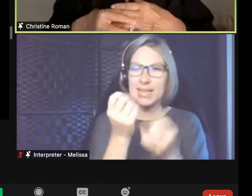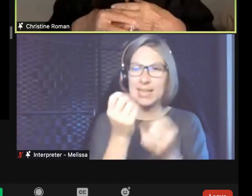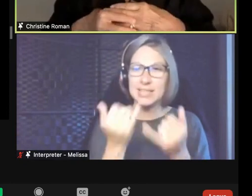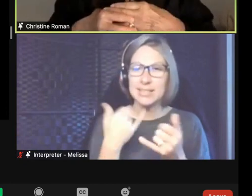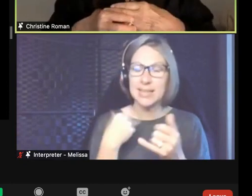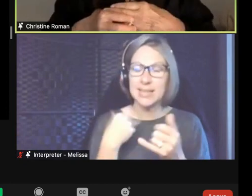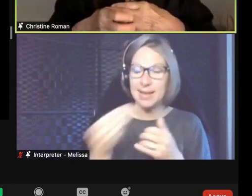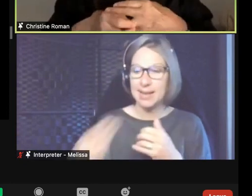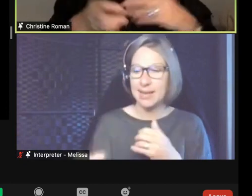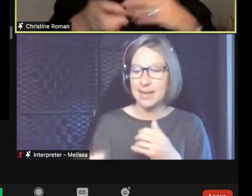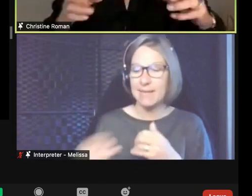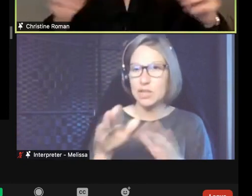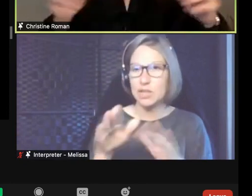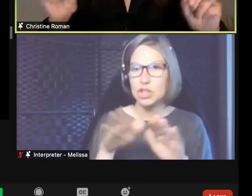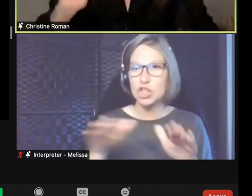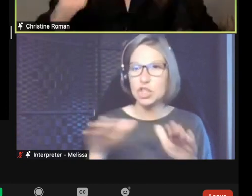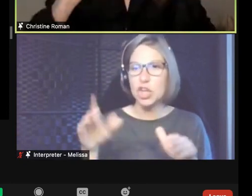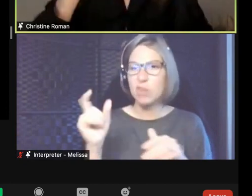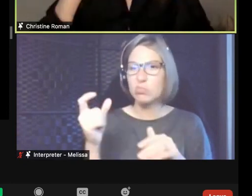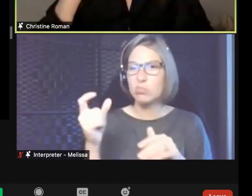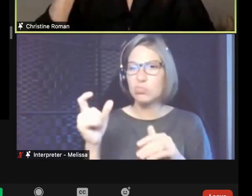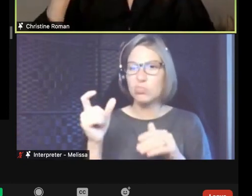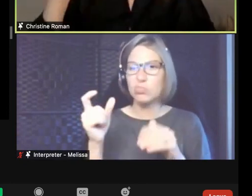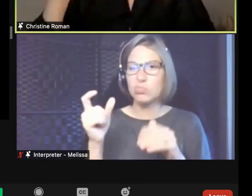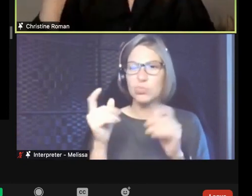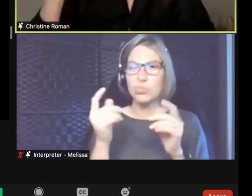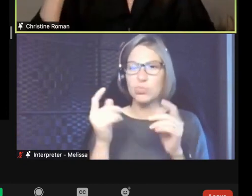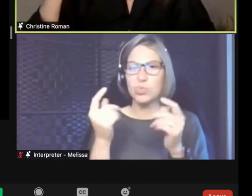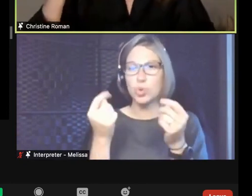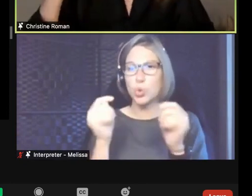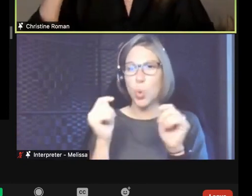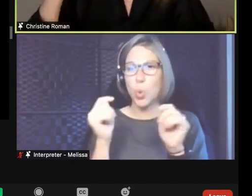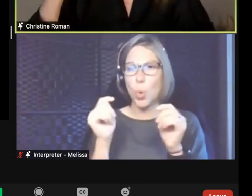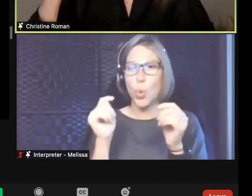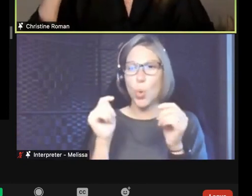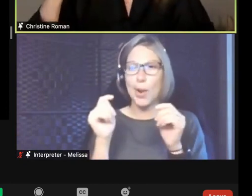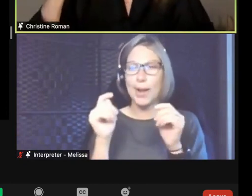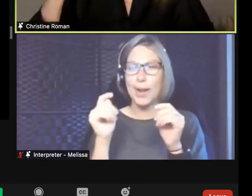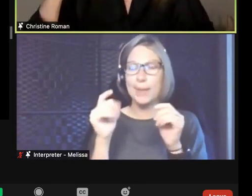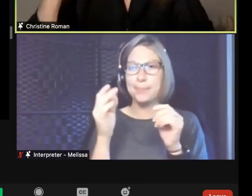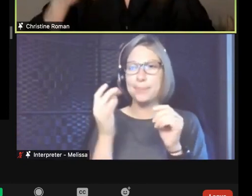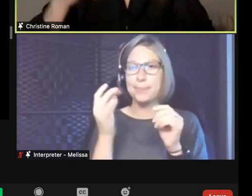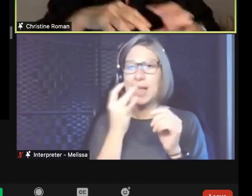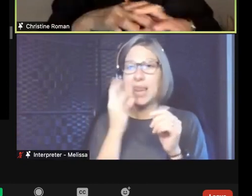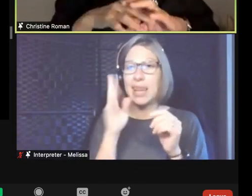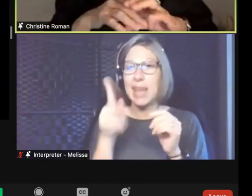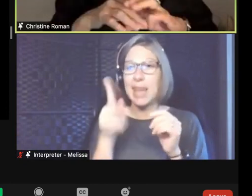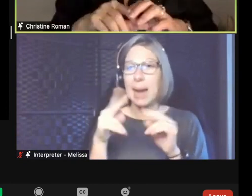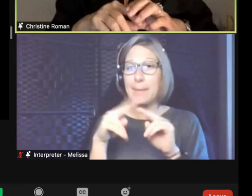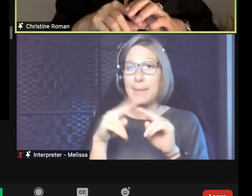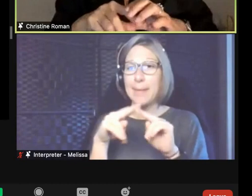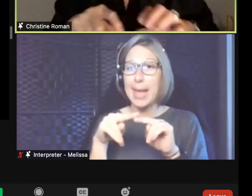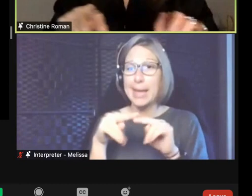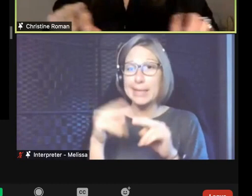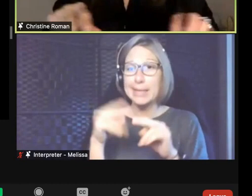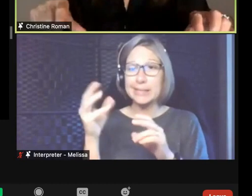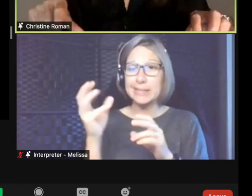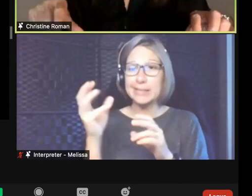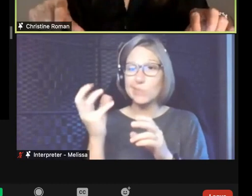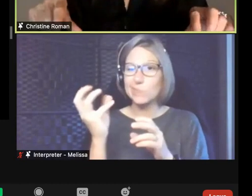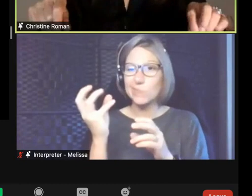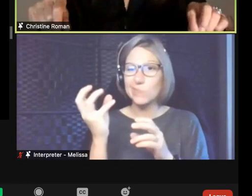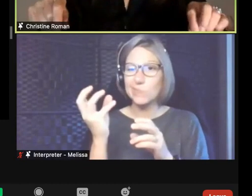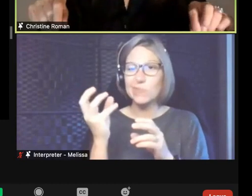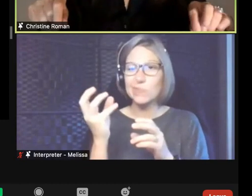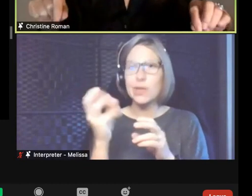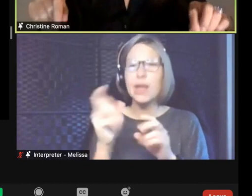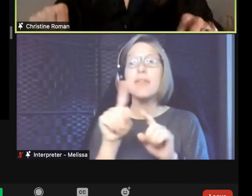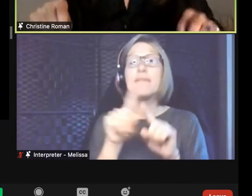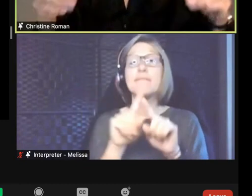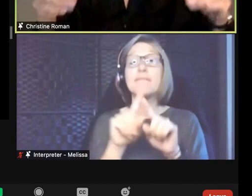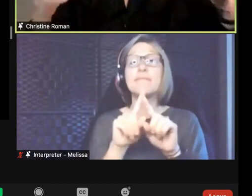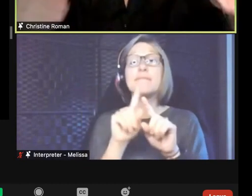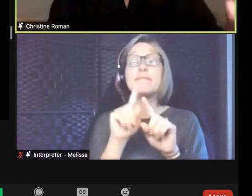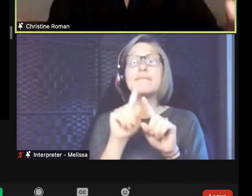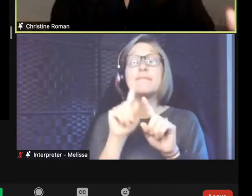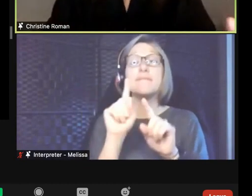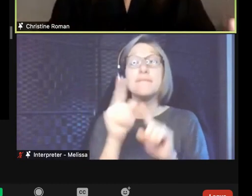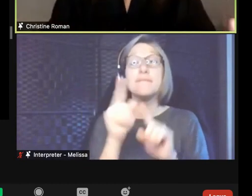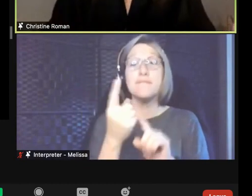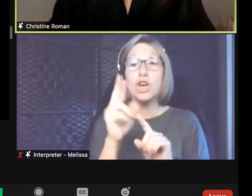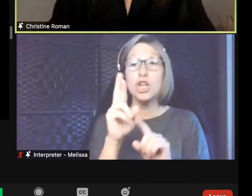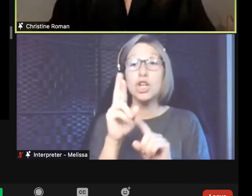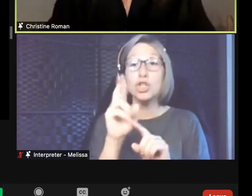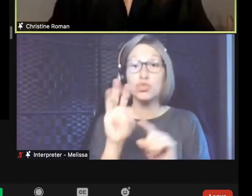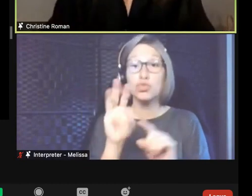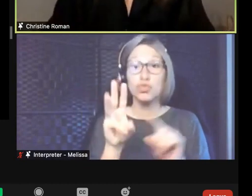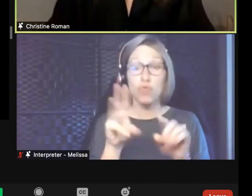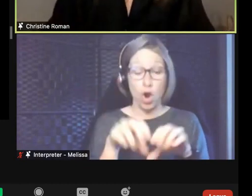had these sort of light up eggs that go in and things you can do with them. And he got the first row. He never even